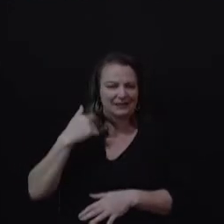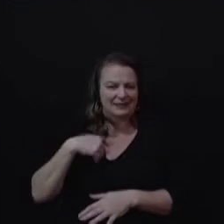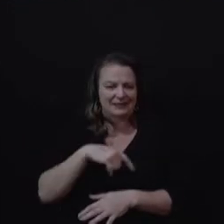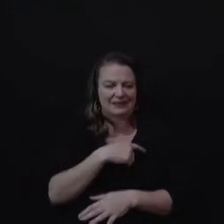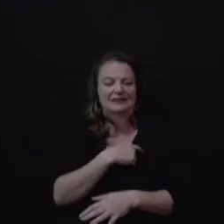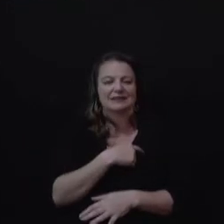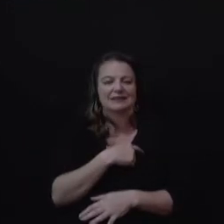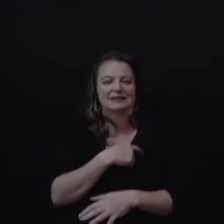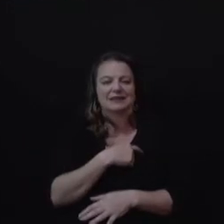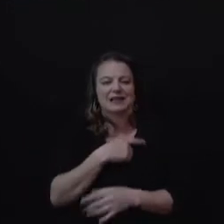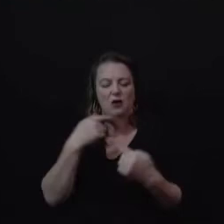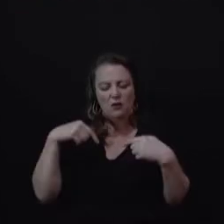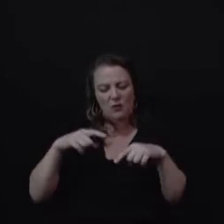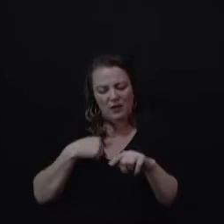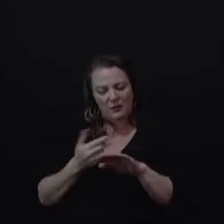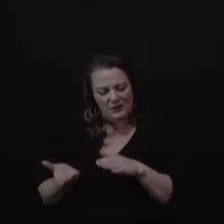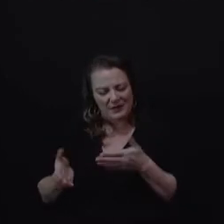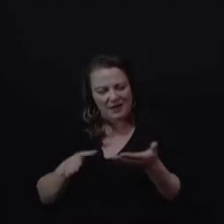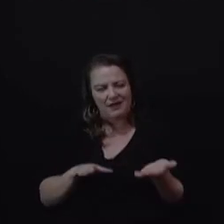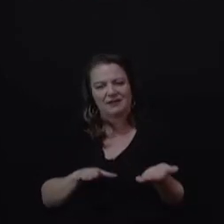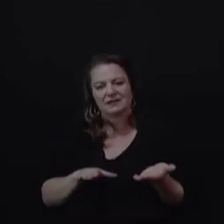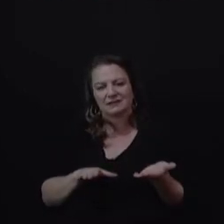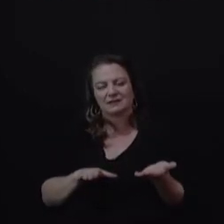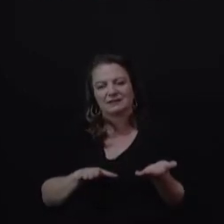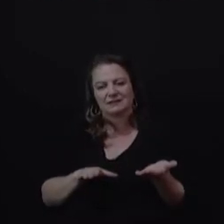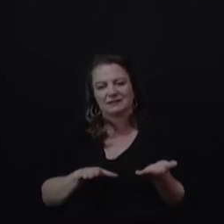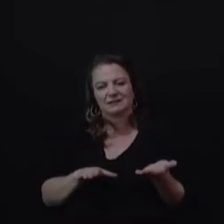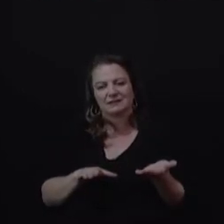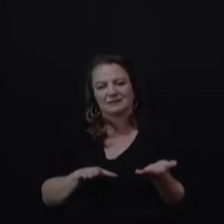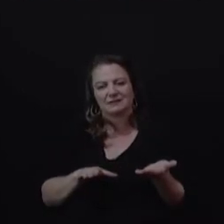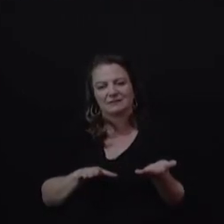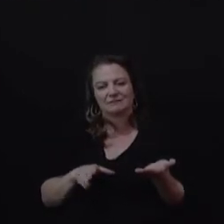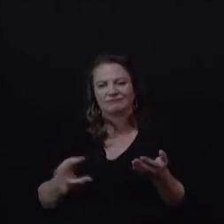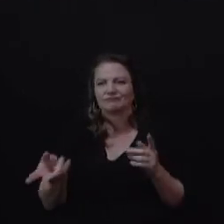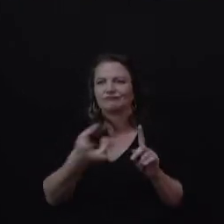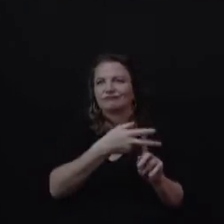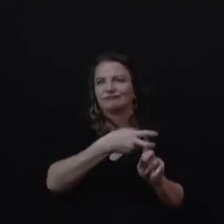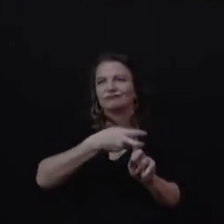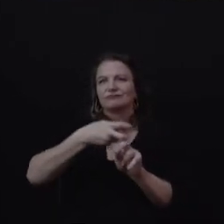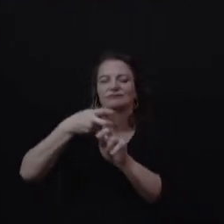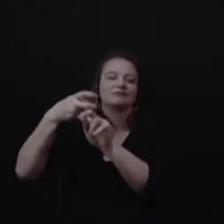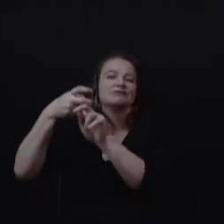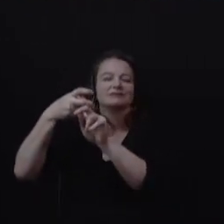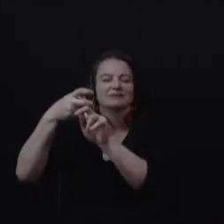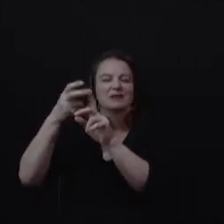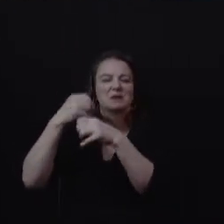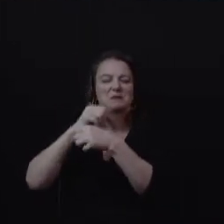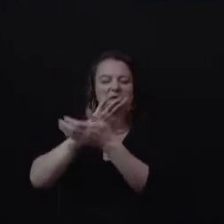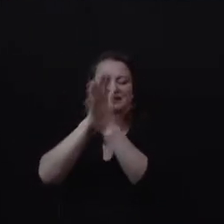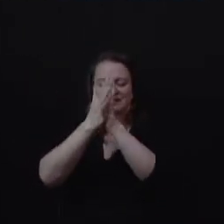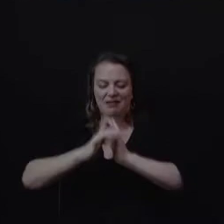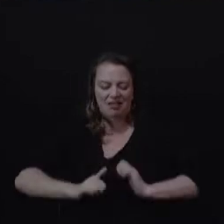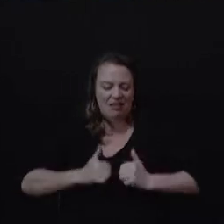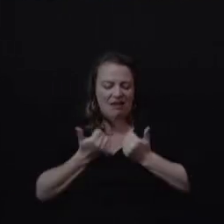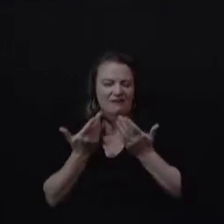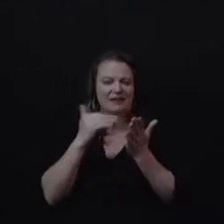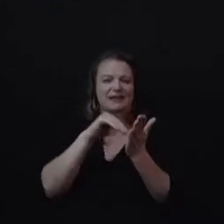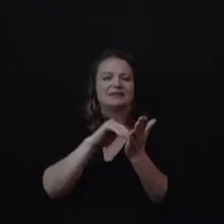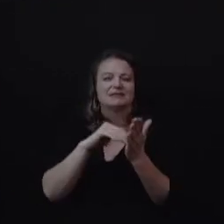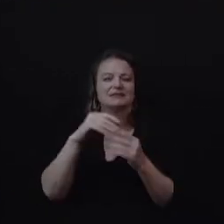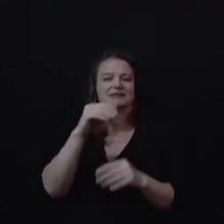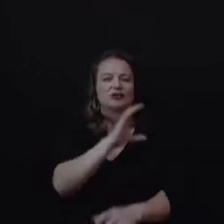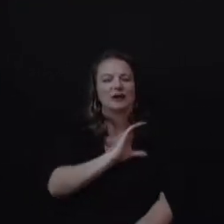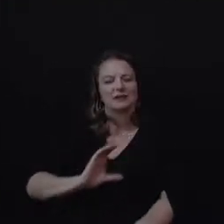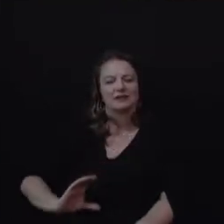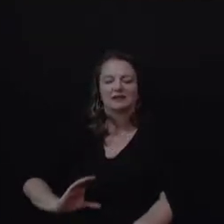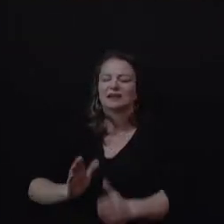state of death and made us alive again in Christ. Father, I pray that in